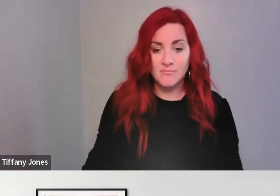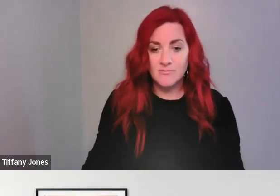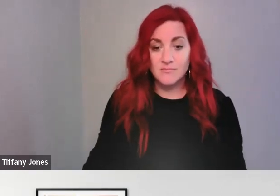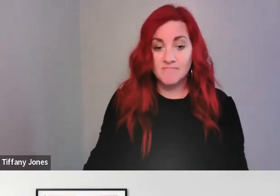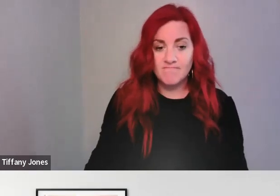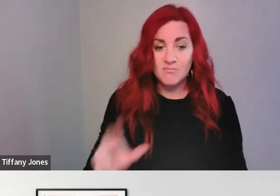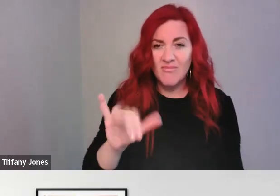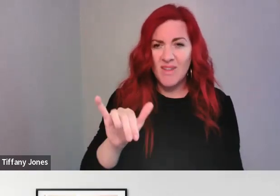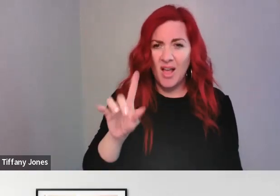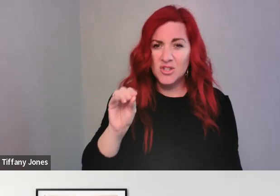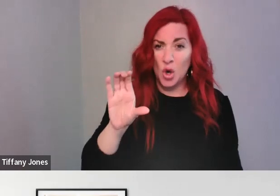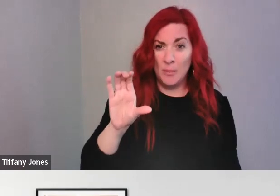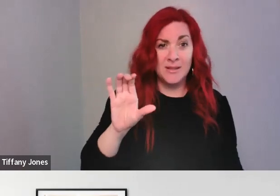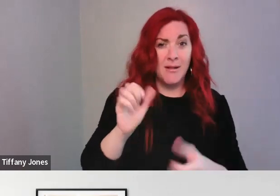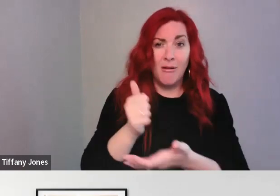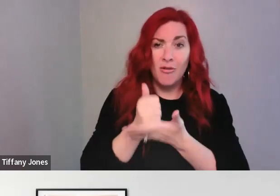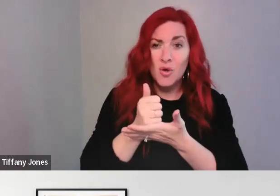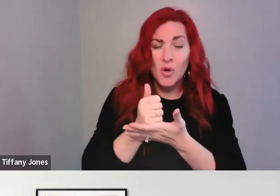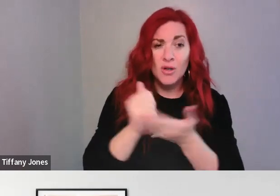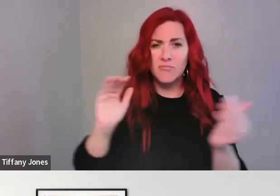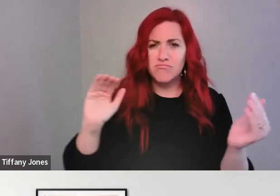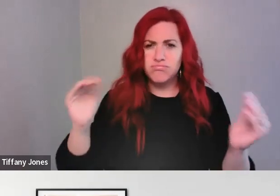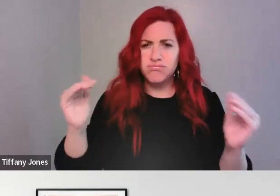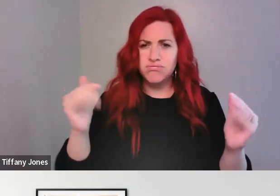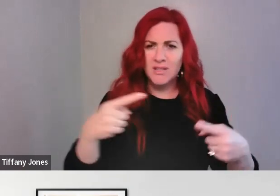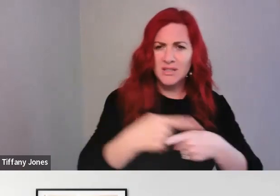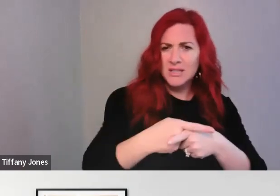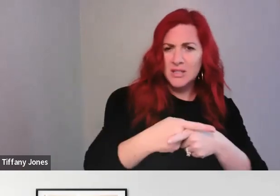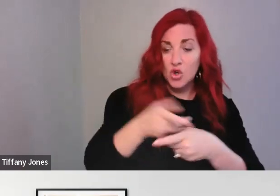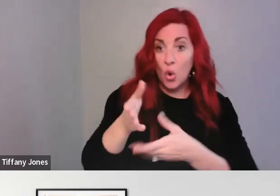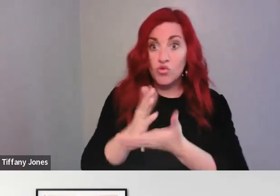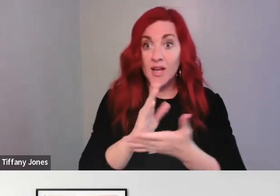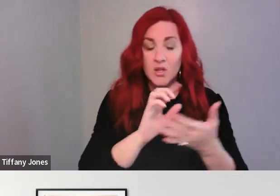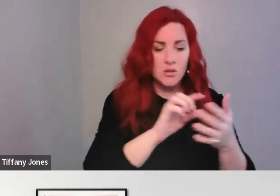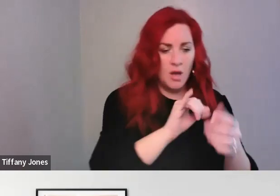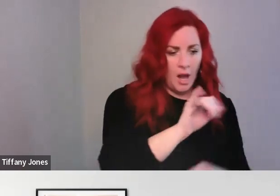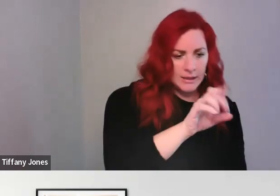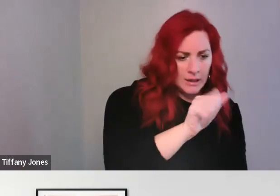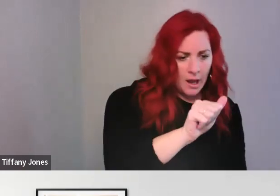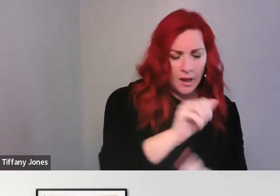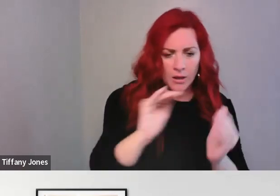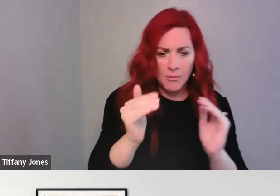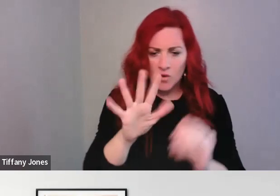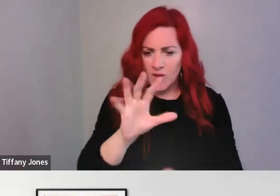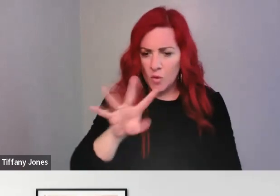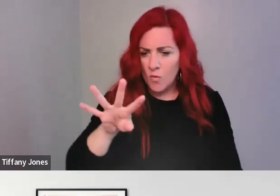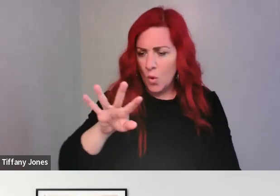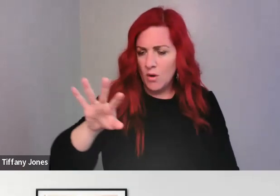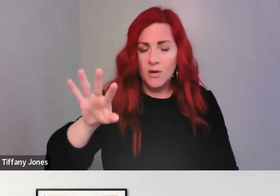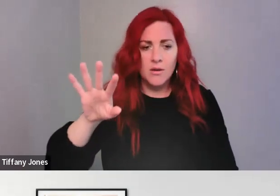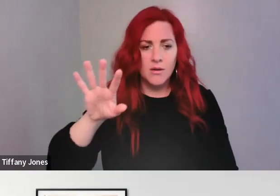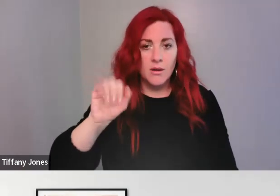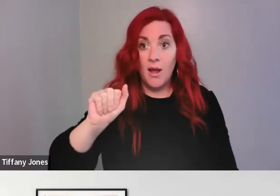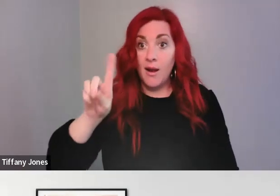helpful because I think it kind of compares and contrasts your rights under IDEA versus ADA and 504. And it